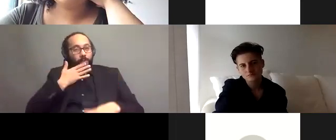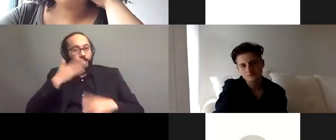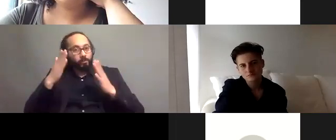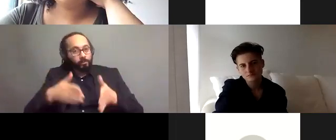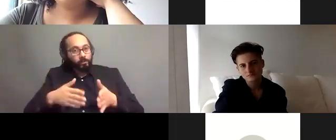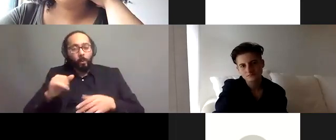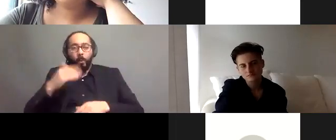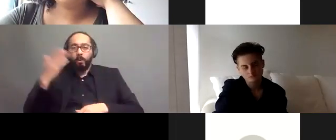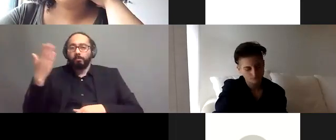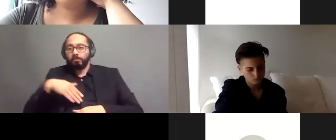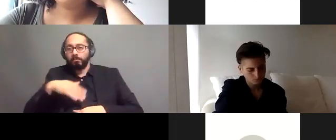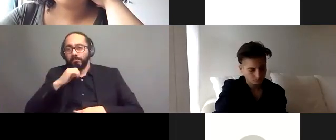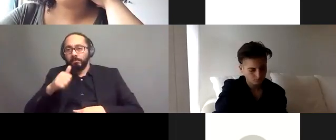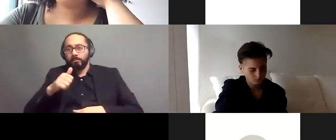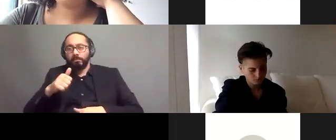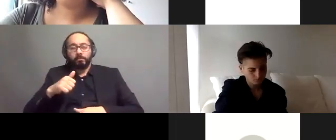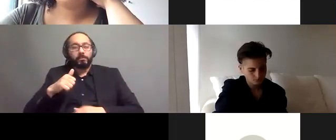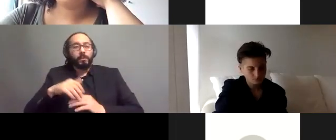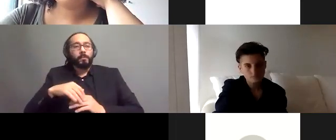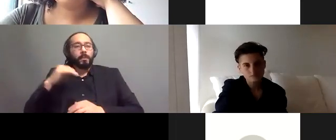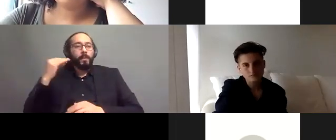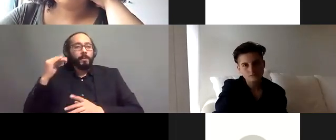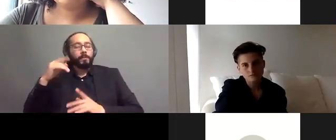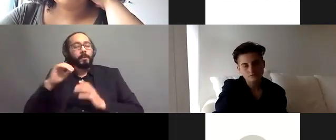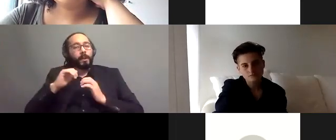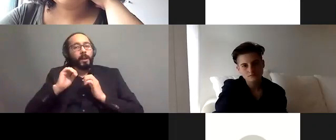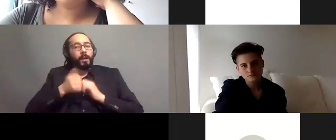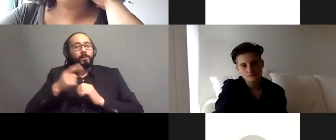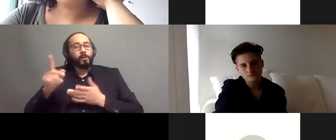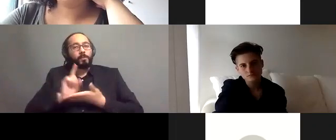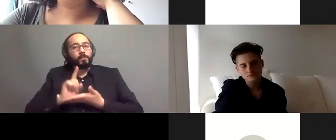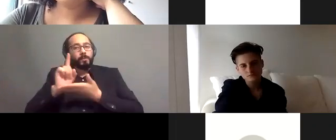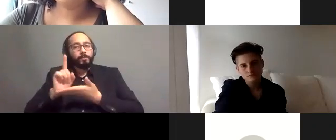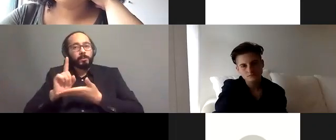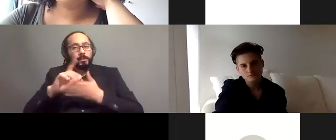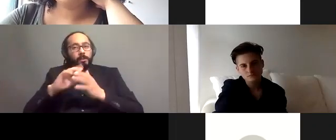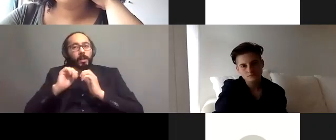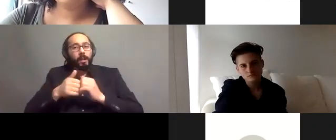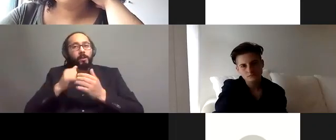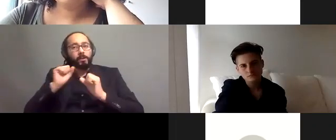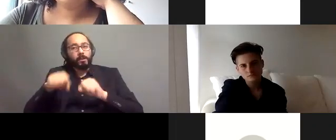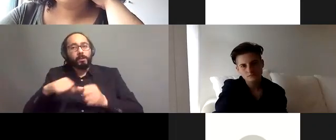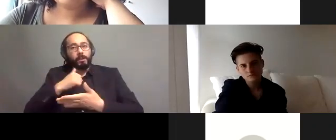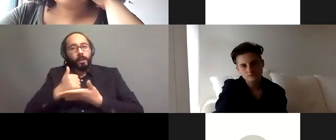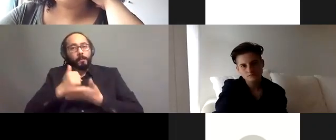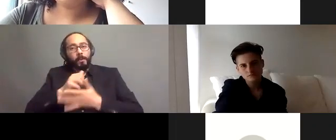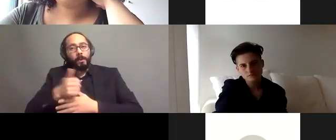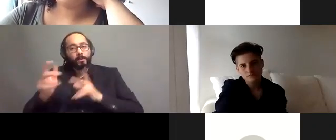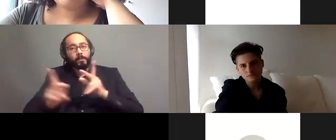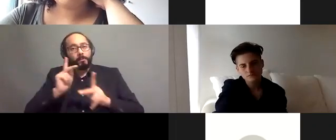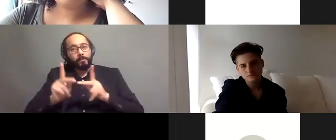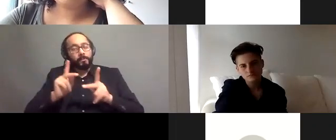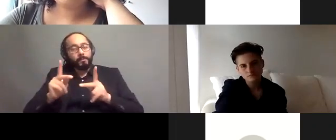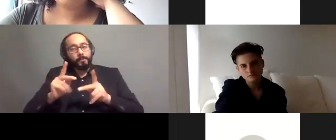to first think about how you are privileged and how you can help other people, you know, and then think